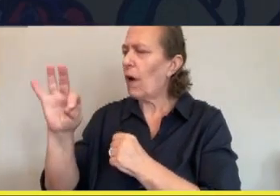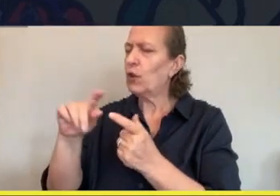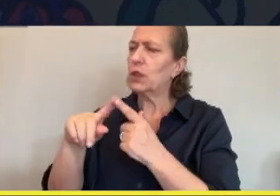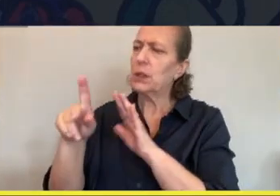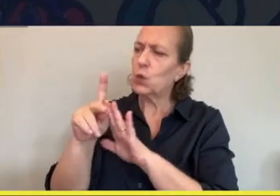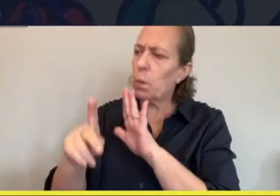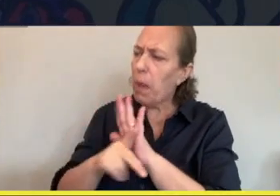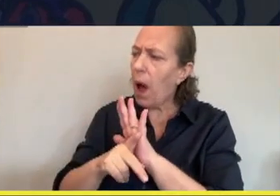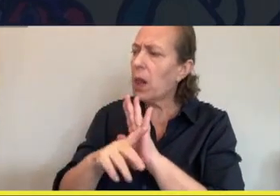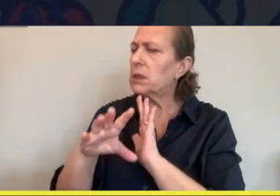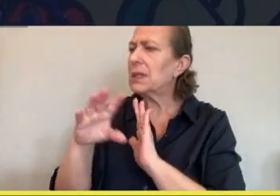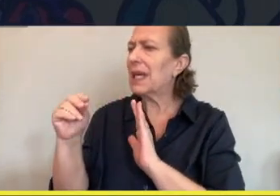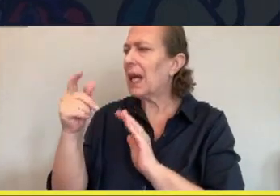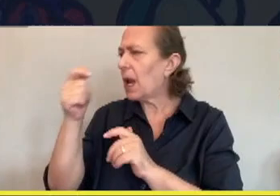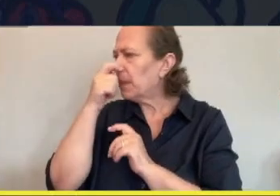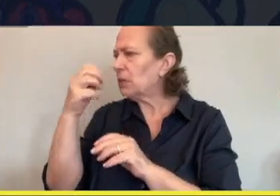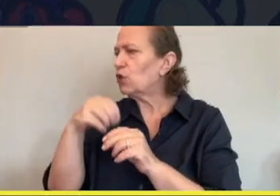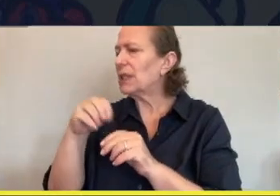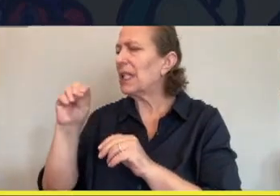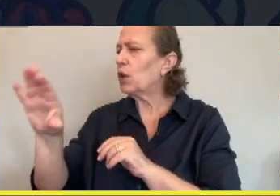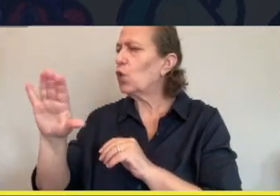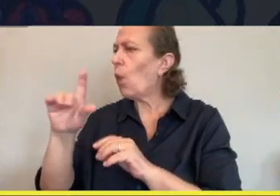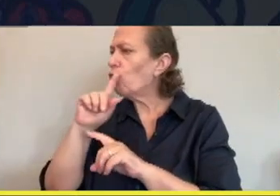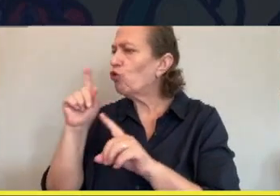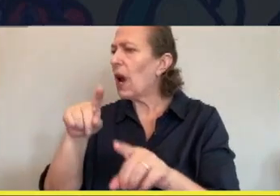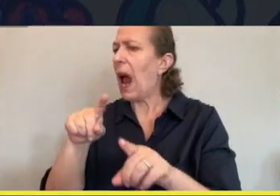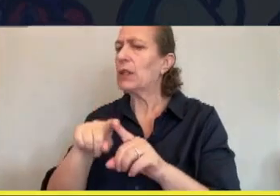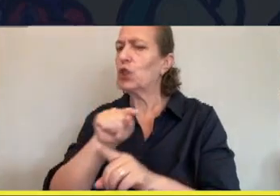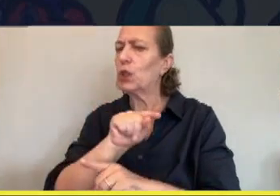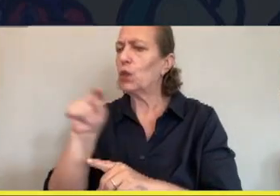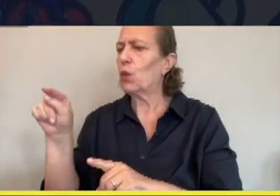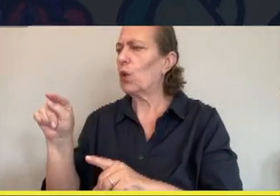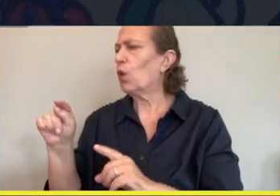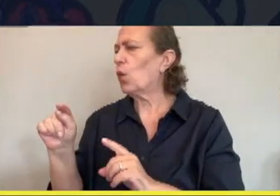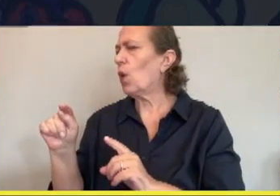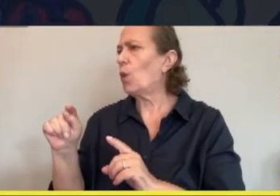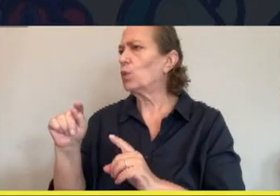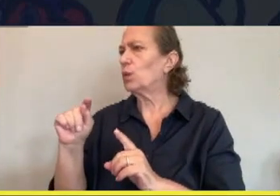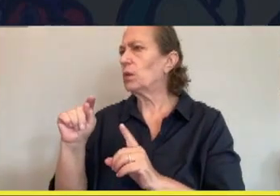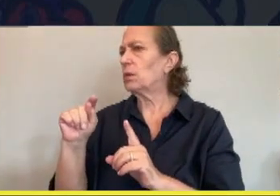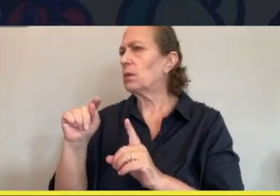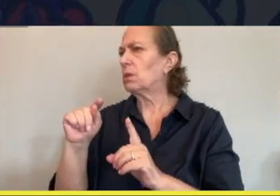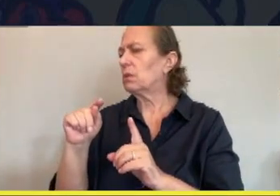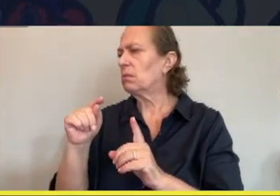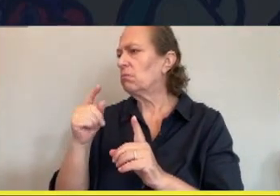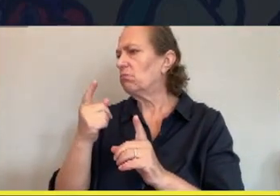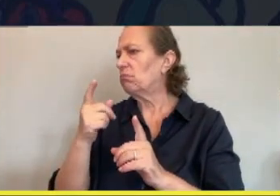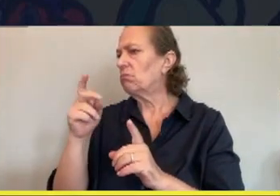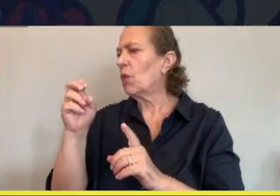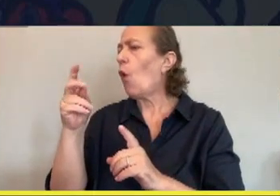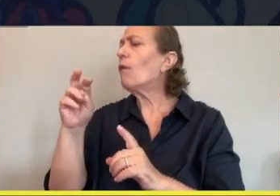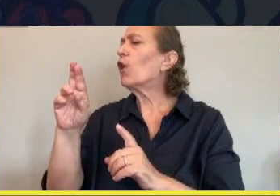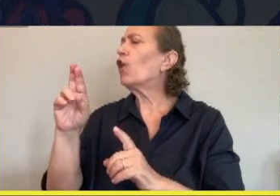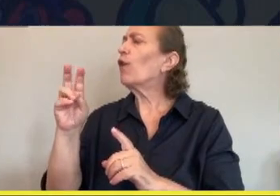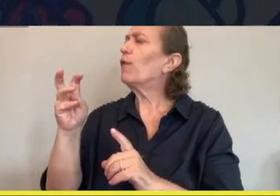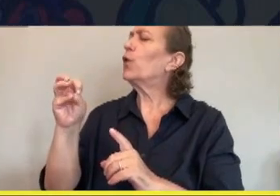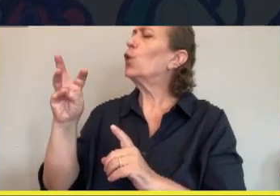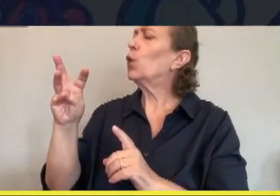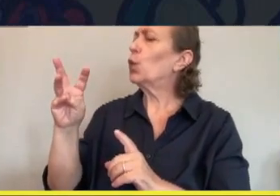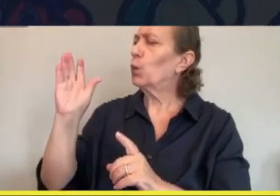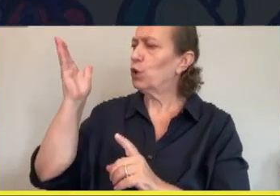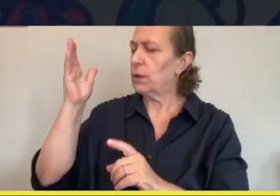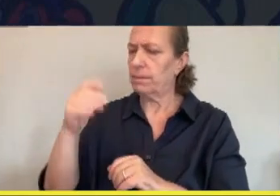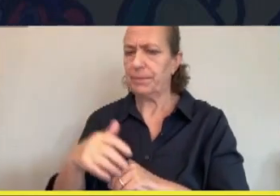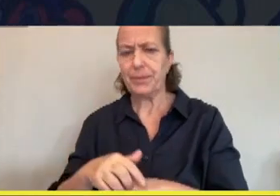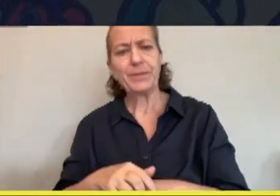be interested in your reactions to these overview papers. Yeah, absolutely. And thank you so much for the invitation to be here today.